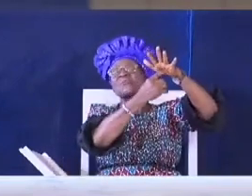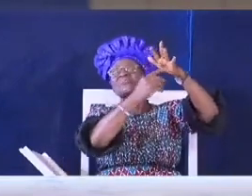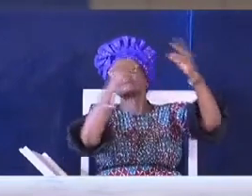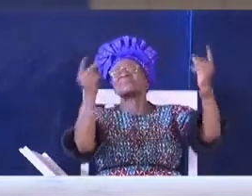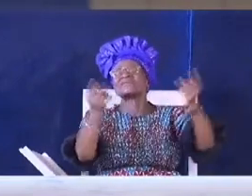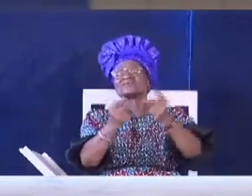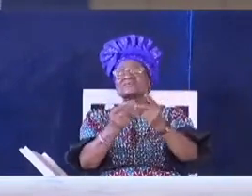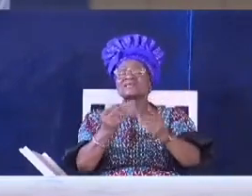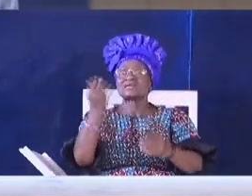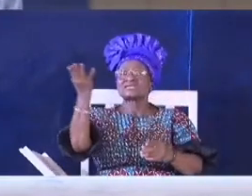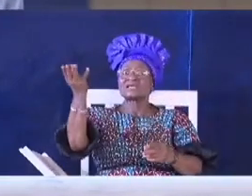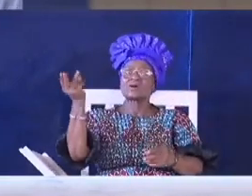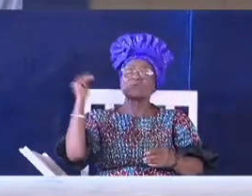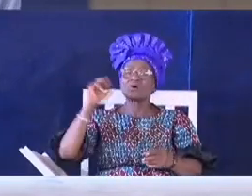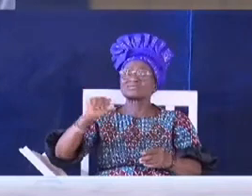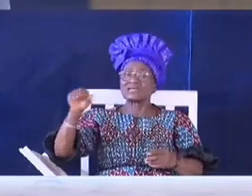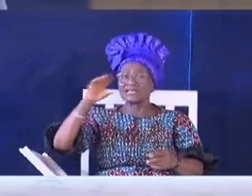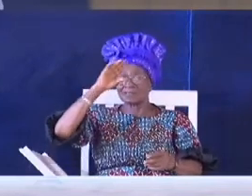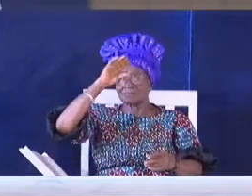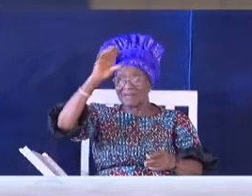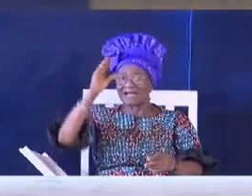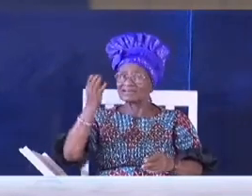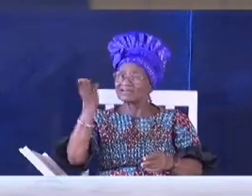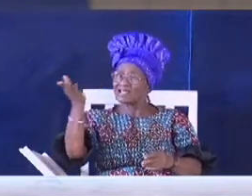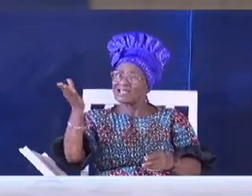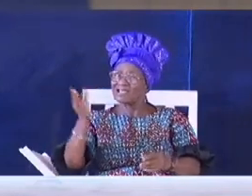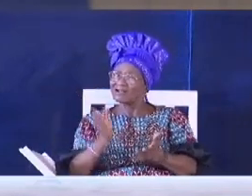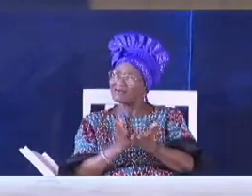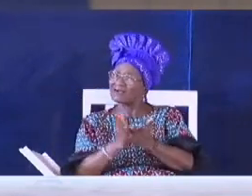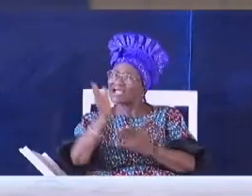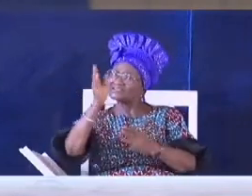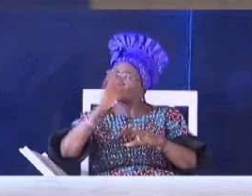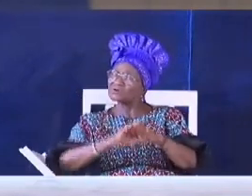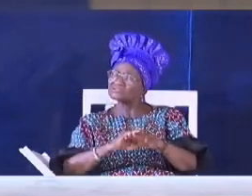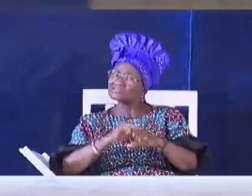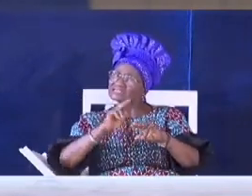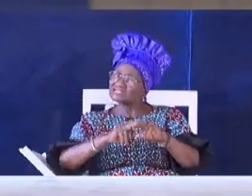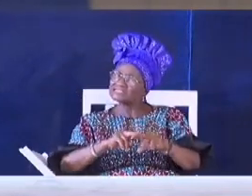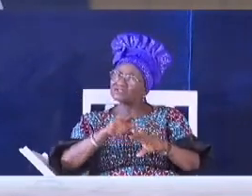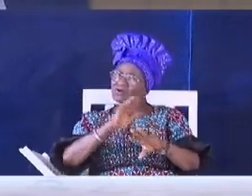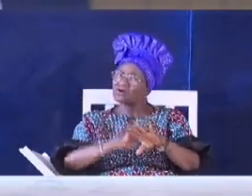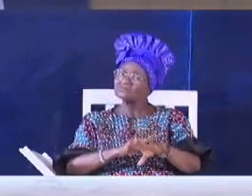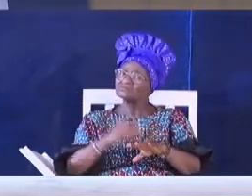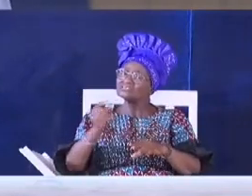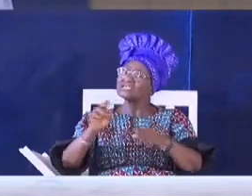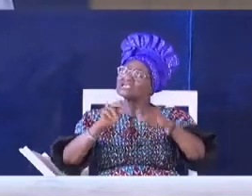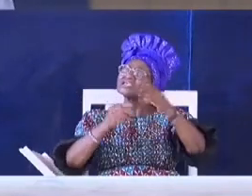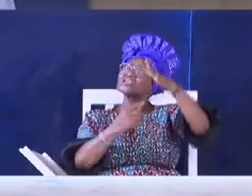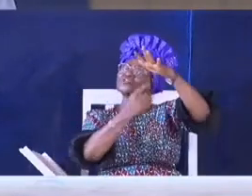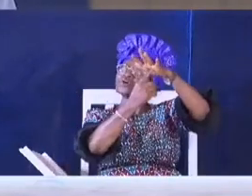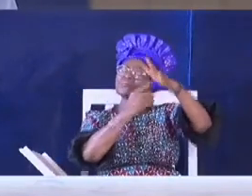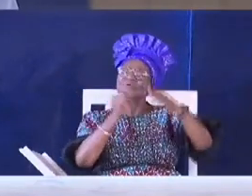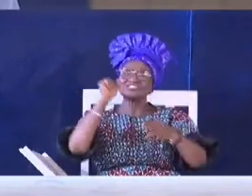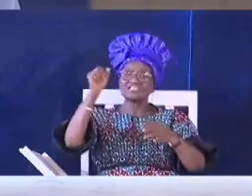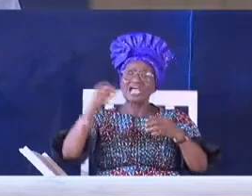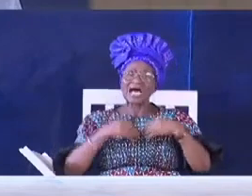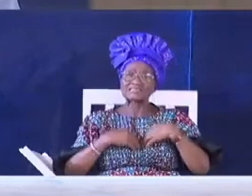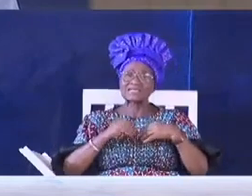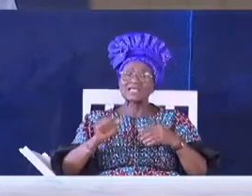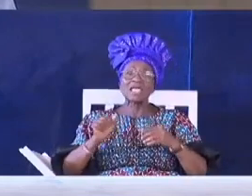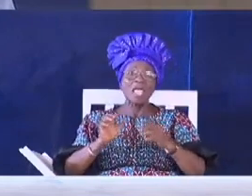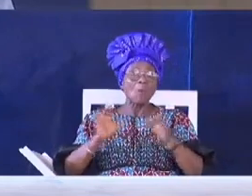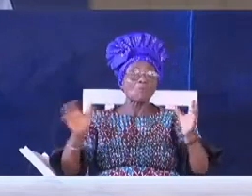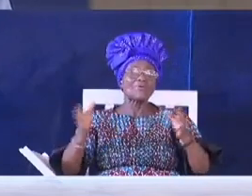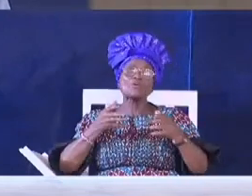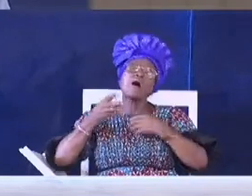there was a man there, right on, sitting there on top. And she had a big goiter,